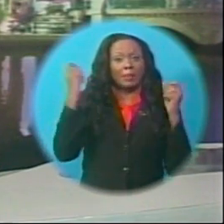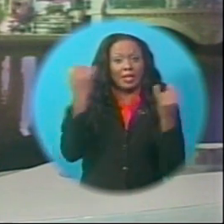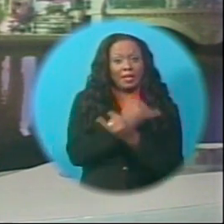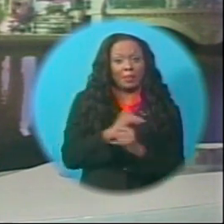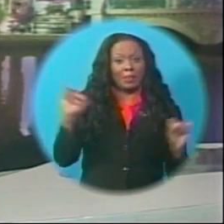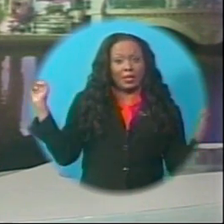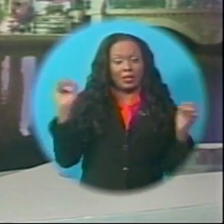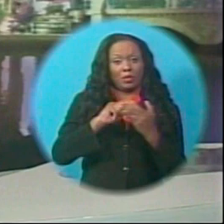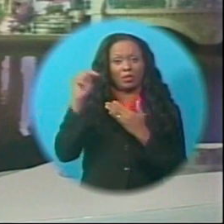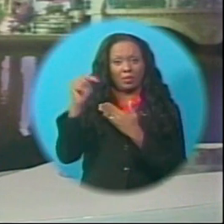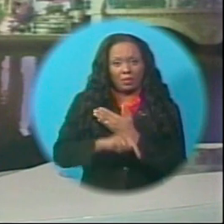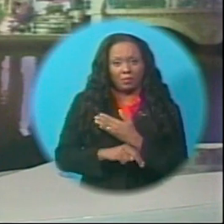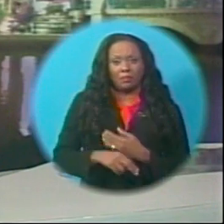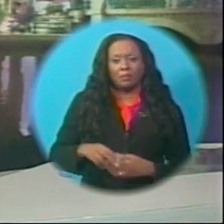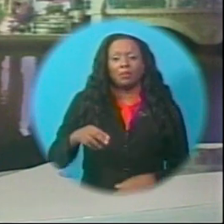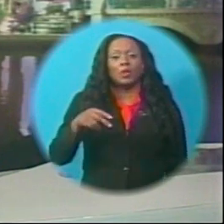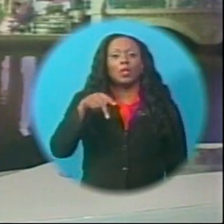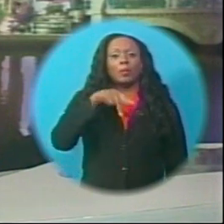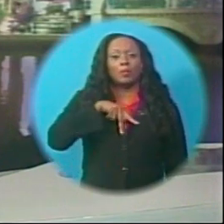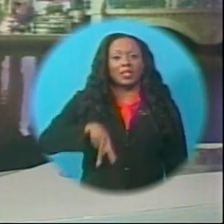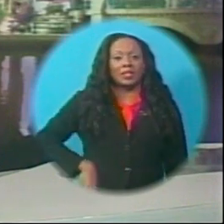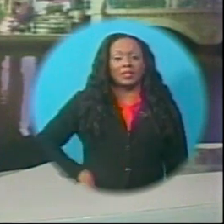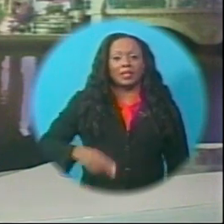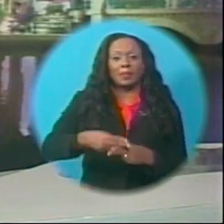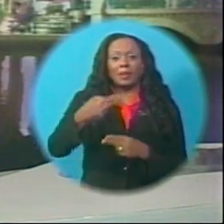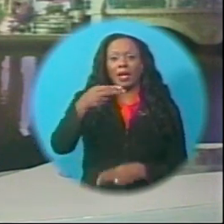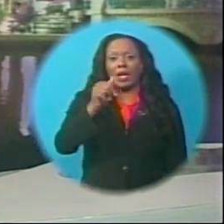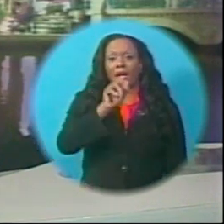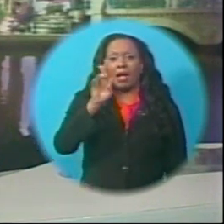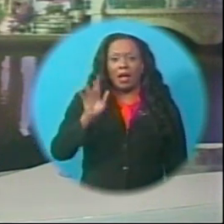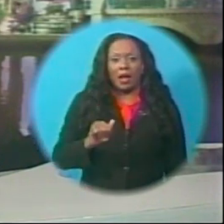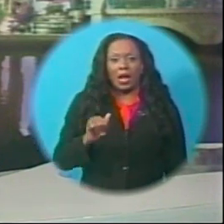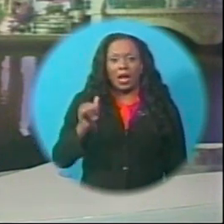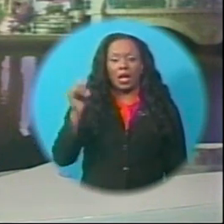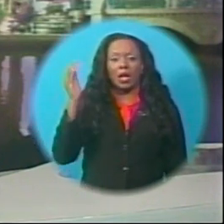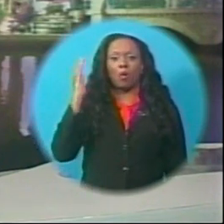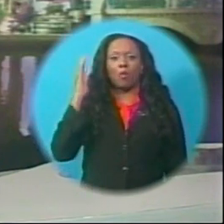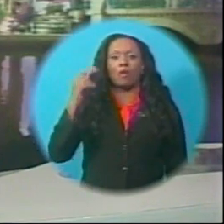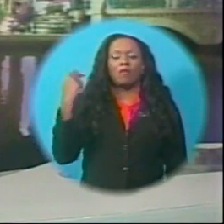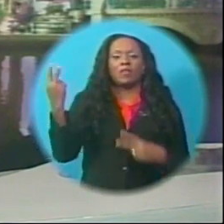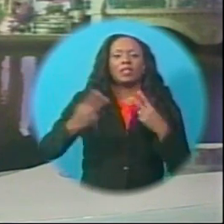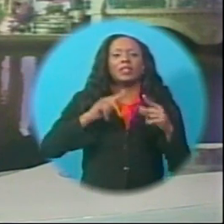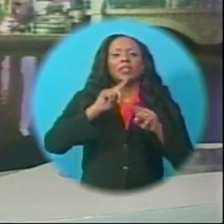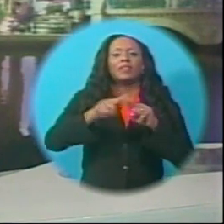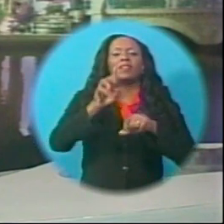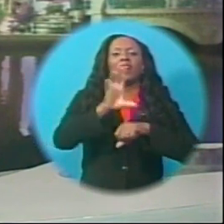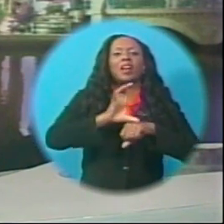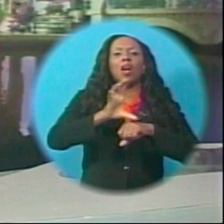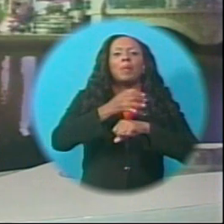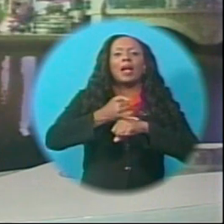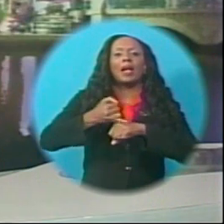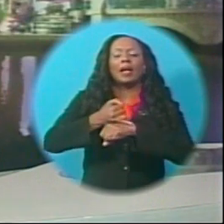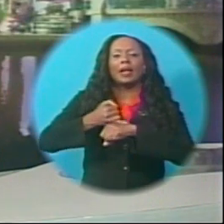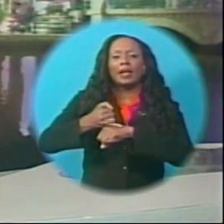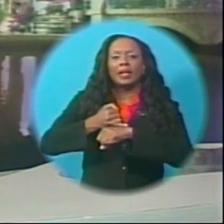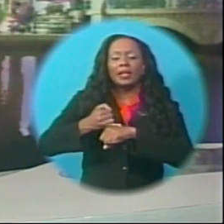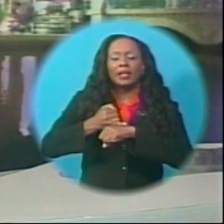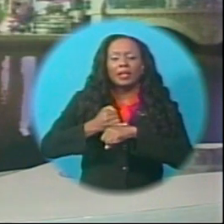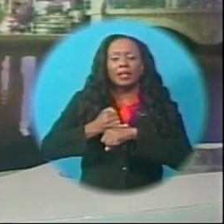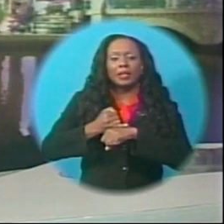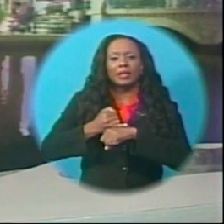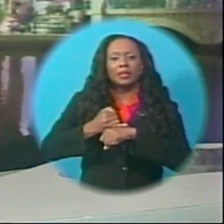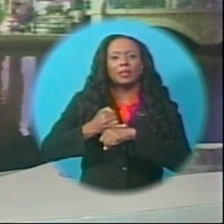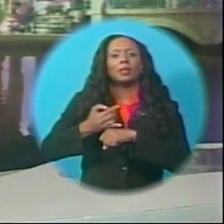Palace has announced that Prince Harry will make an official visits to the Caribbean in late autumn on behalf of his grandmother